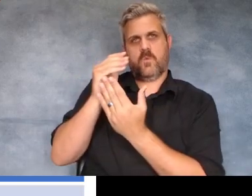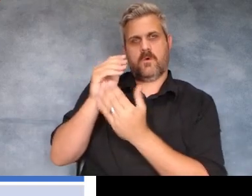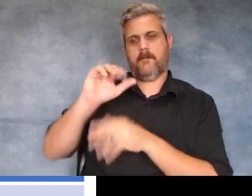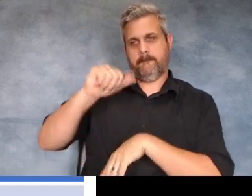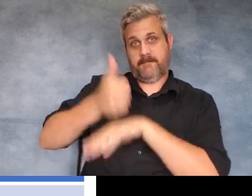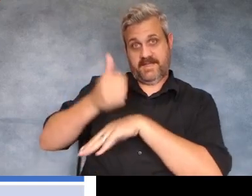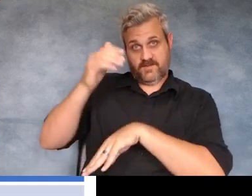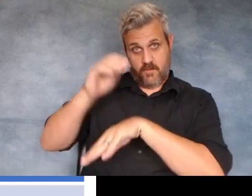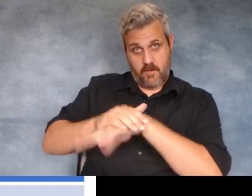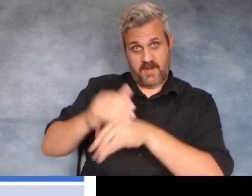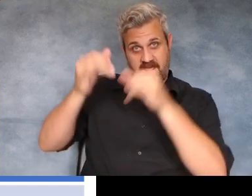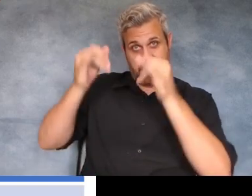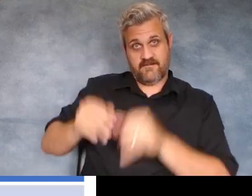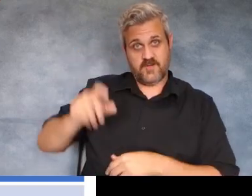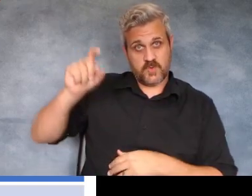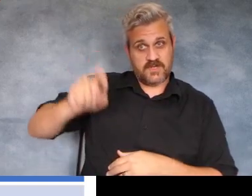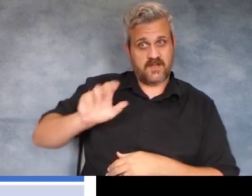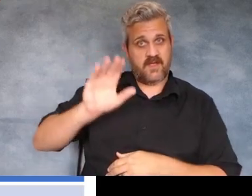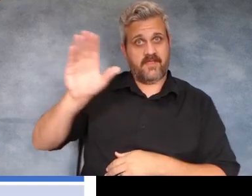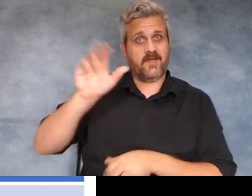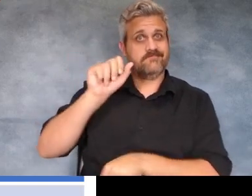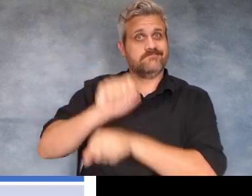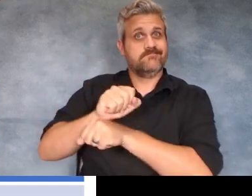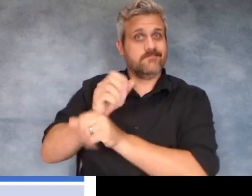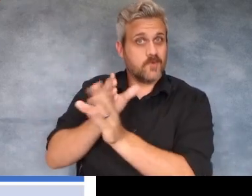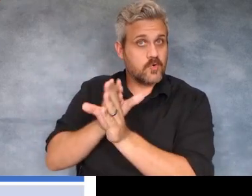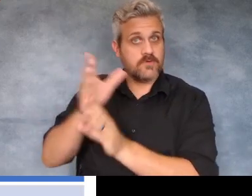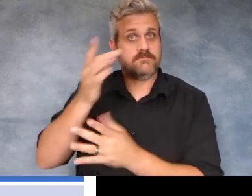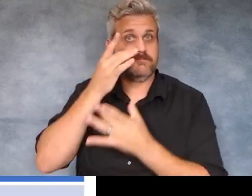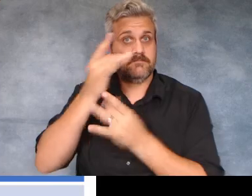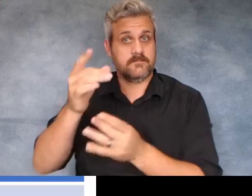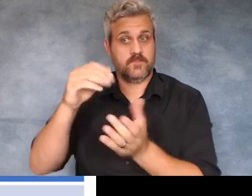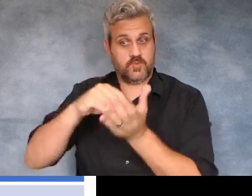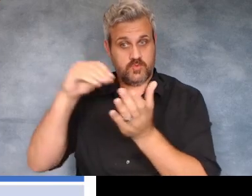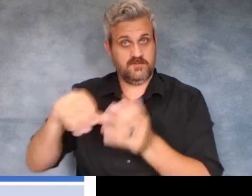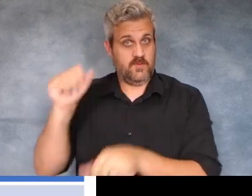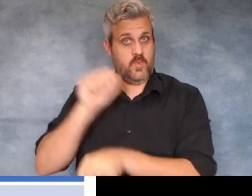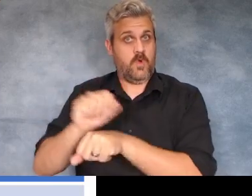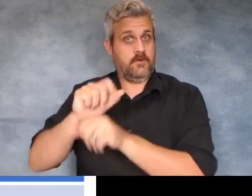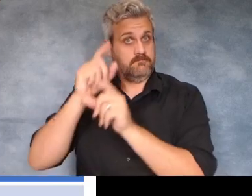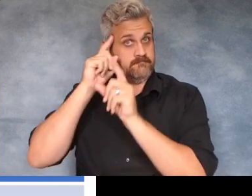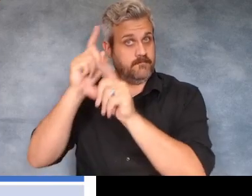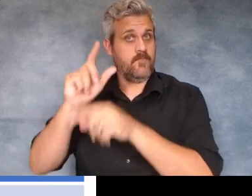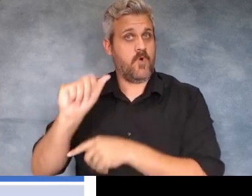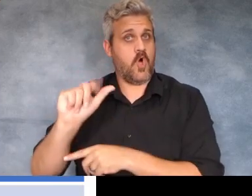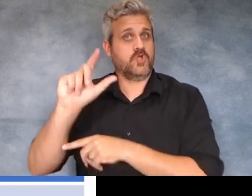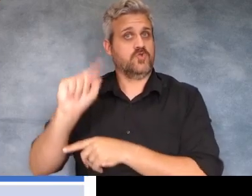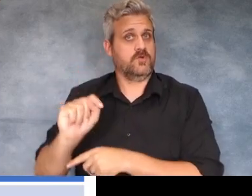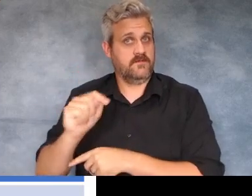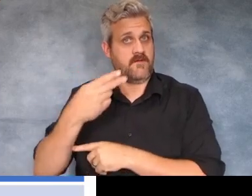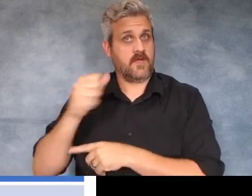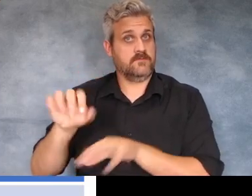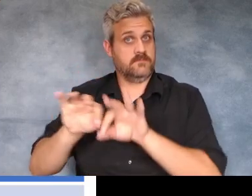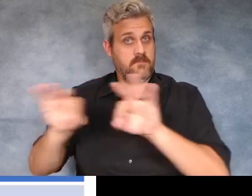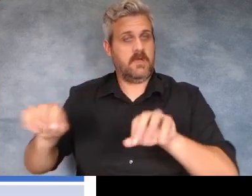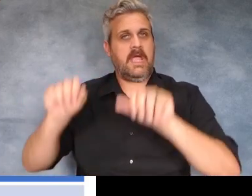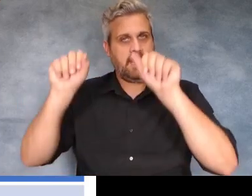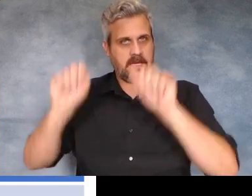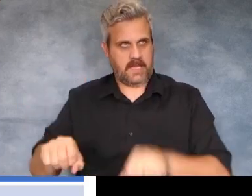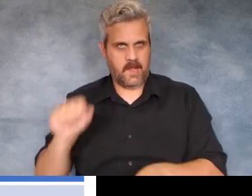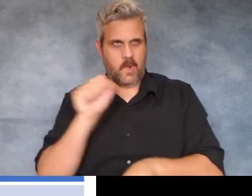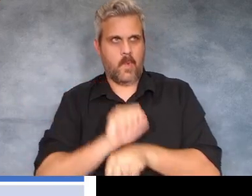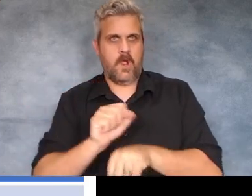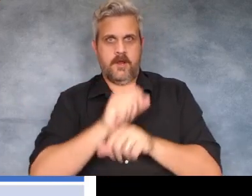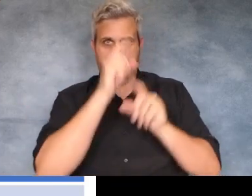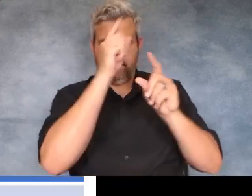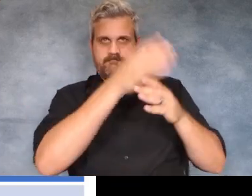individual needs and career interests. Students working towards an alternative high school diploma may also work toward completion of